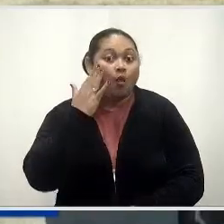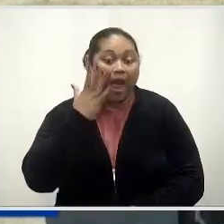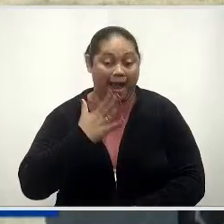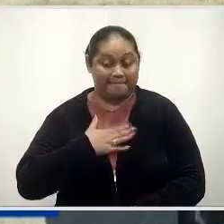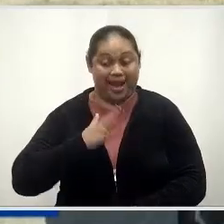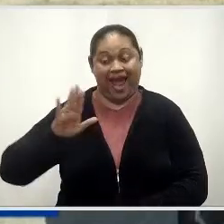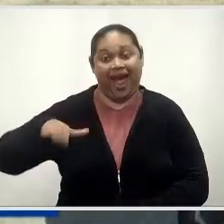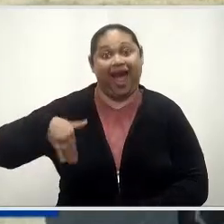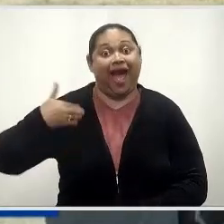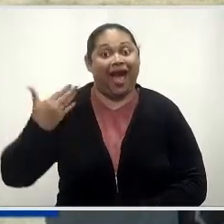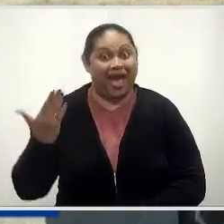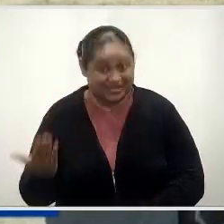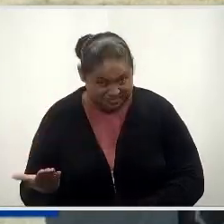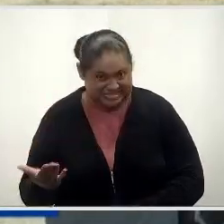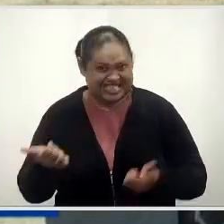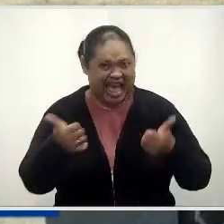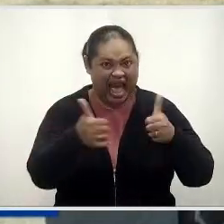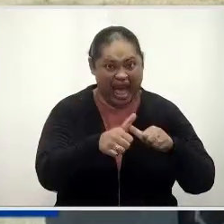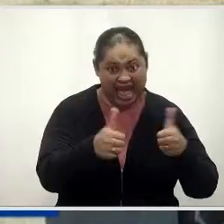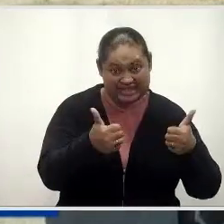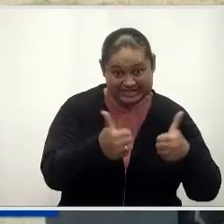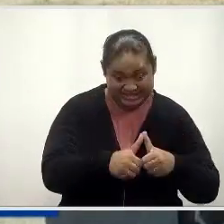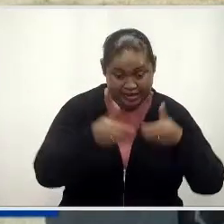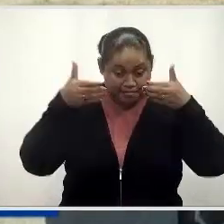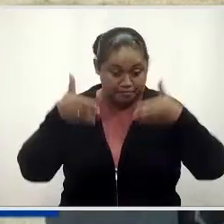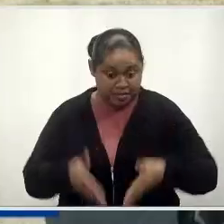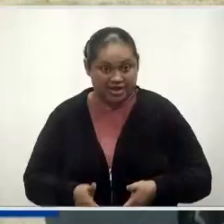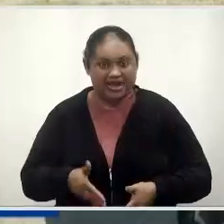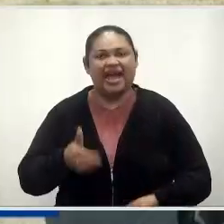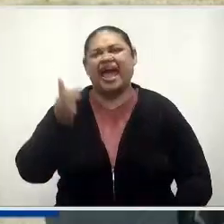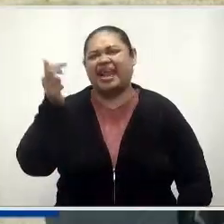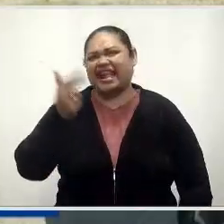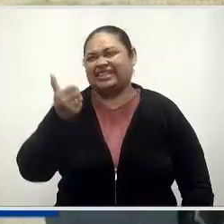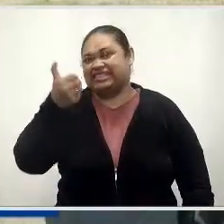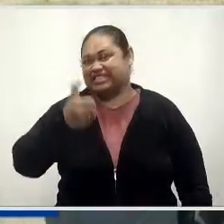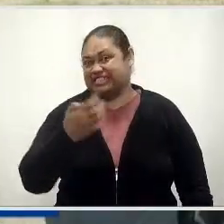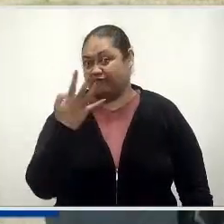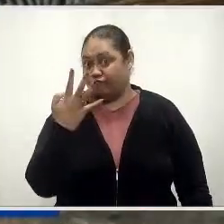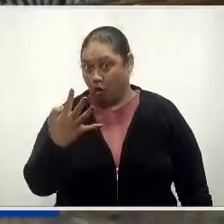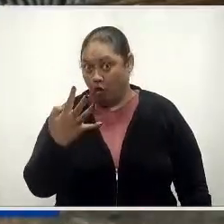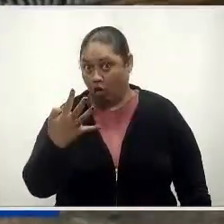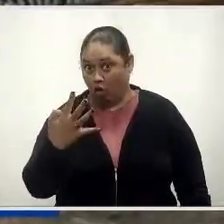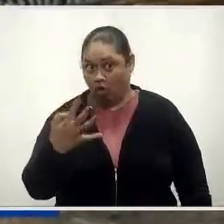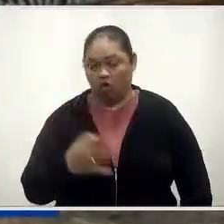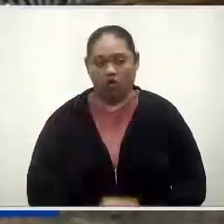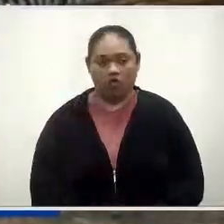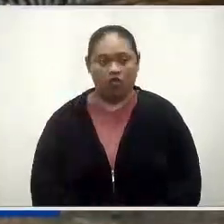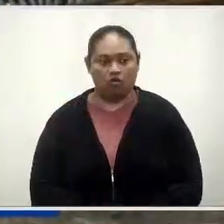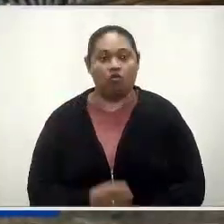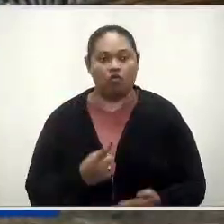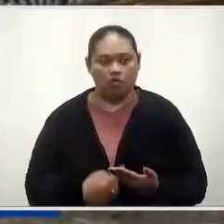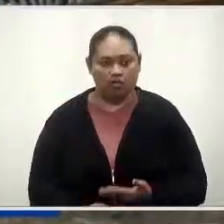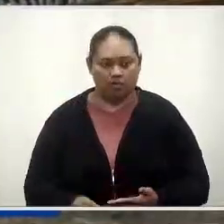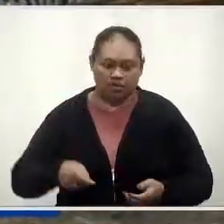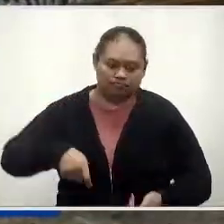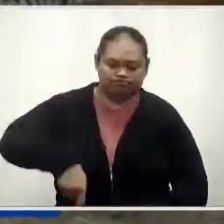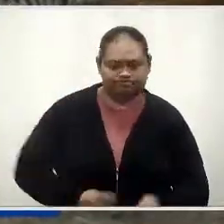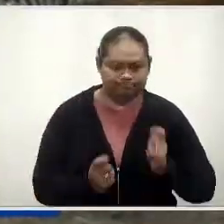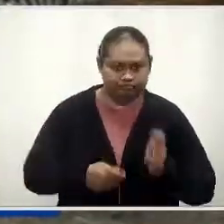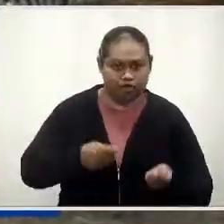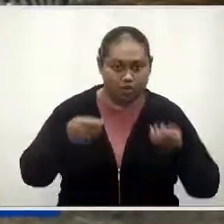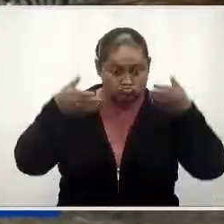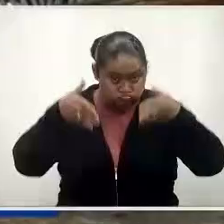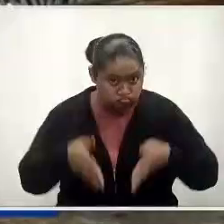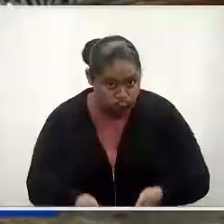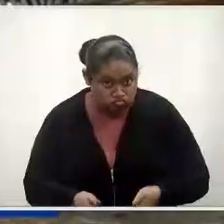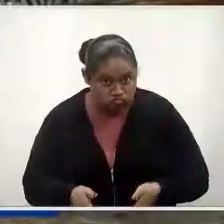husband's auntie, she was buried in 1964. When they dug up the grave in